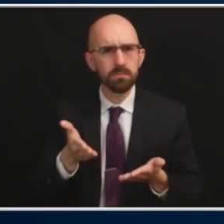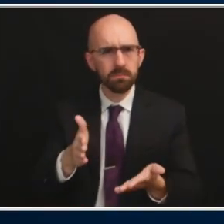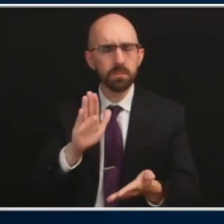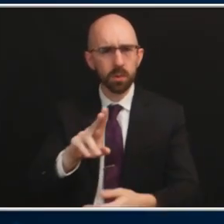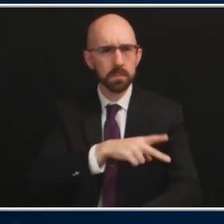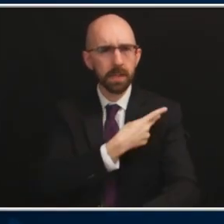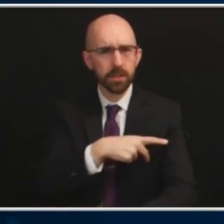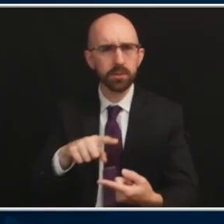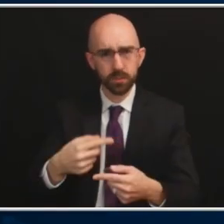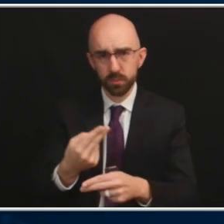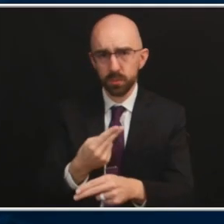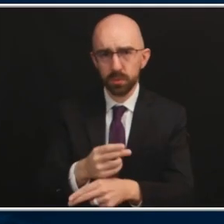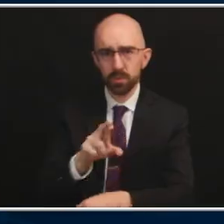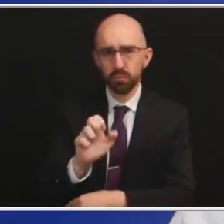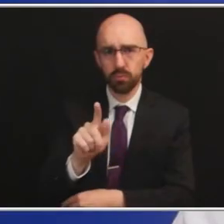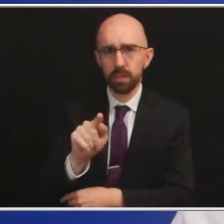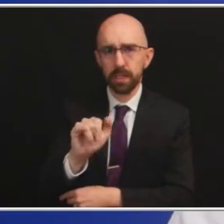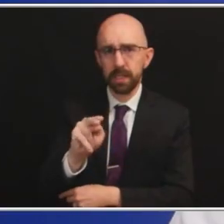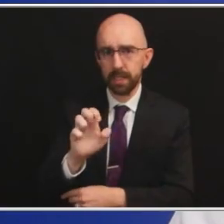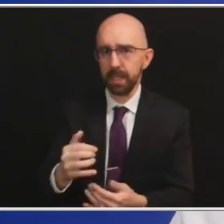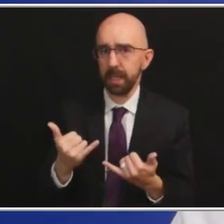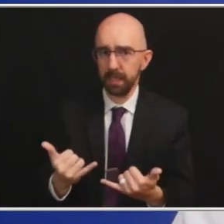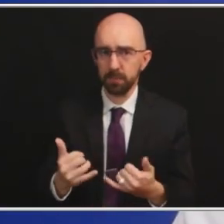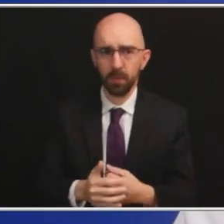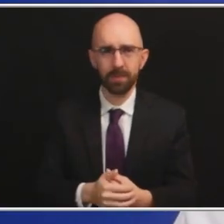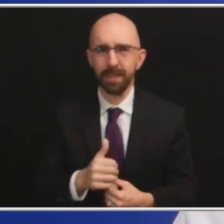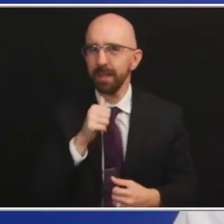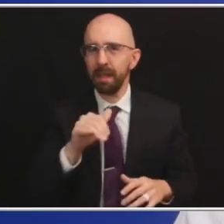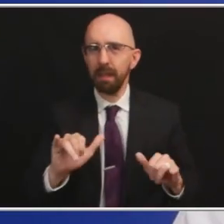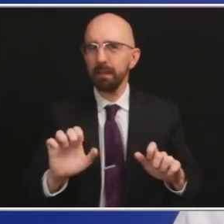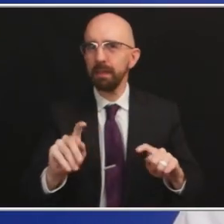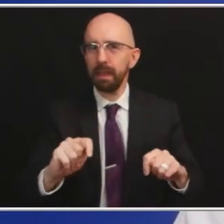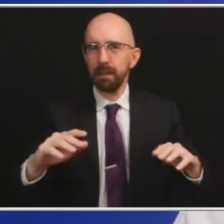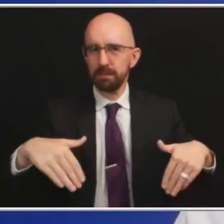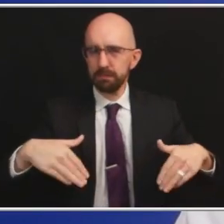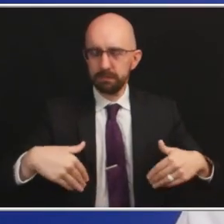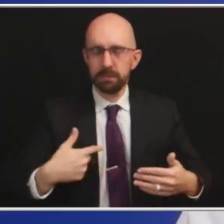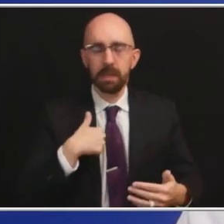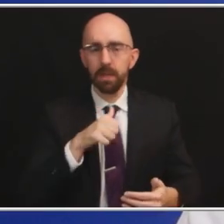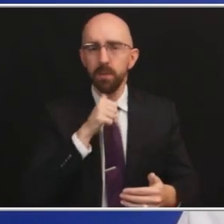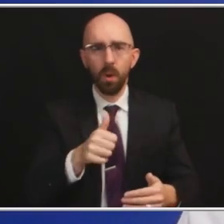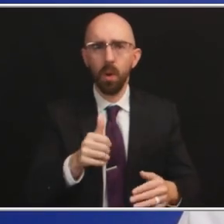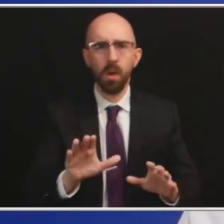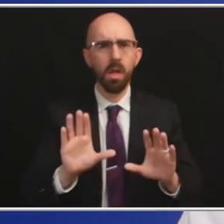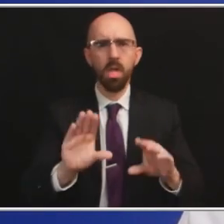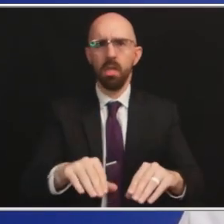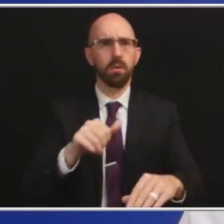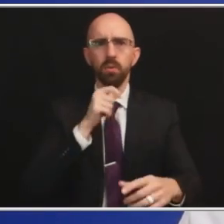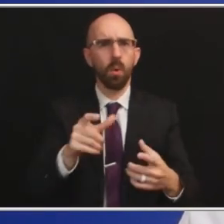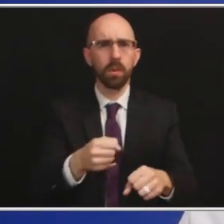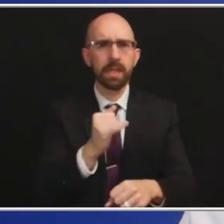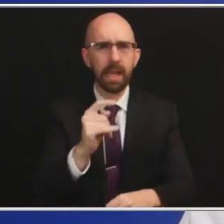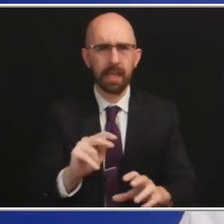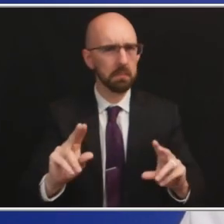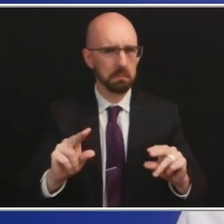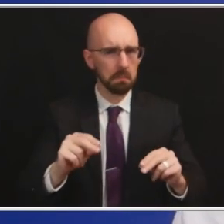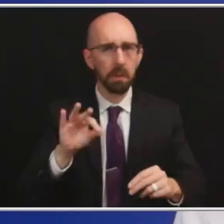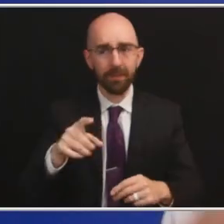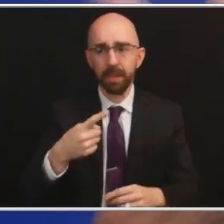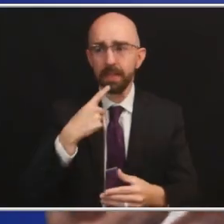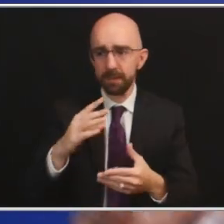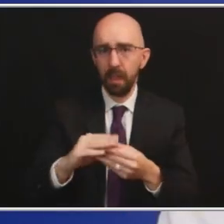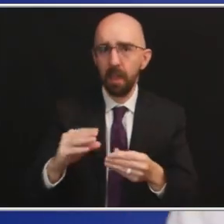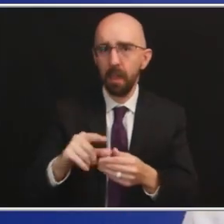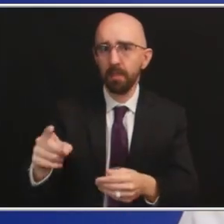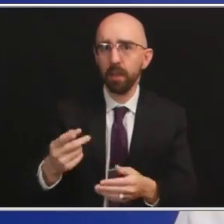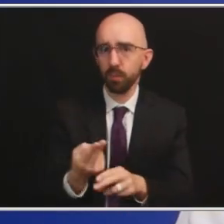creatine at this point? Not yet. I don't discourage people if they're saying they're taking it, because I think it's safe, and now we